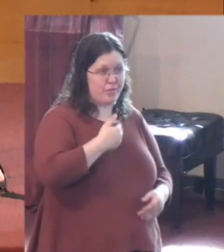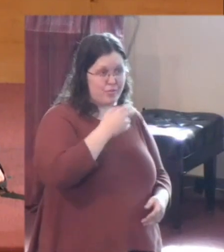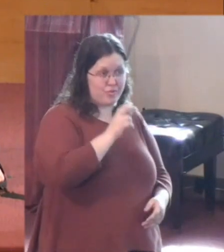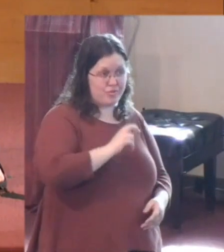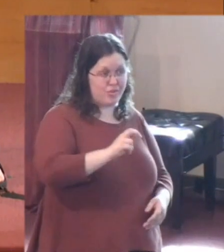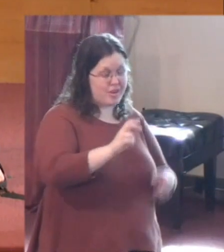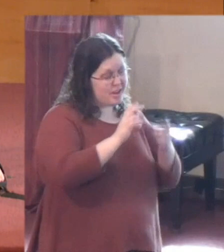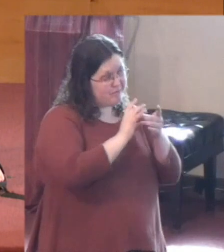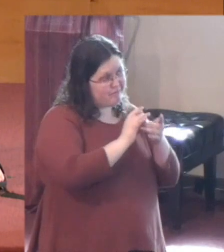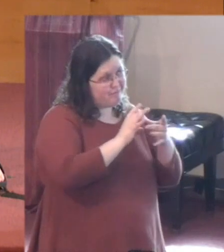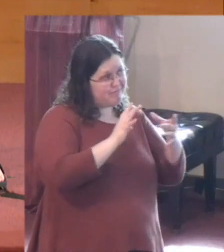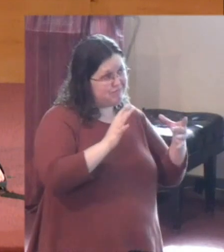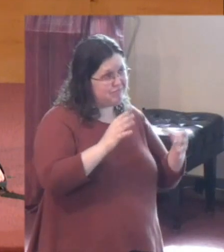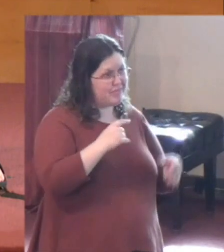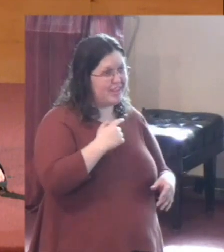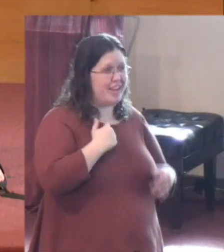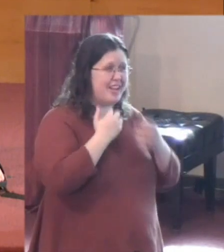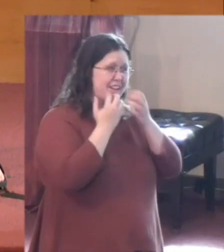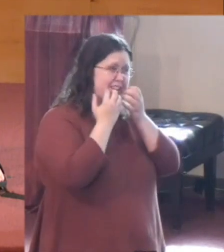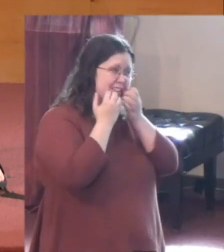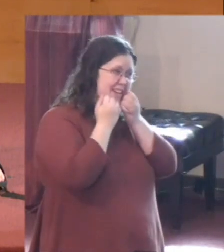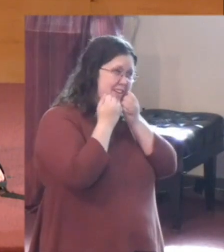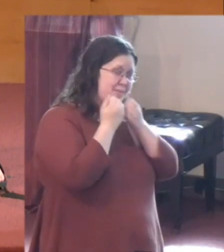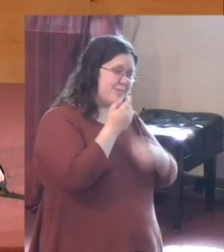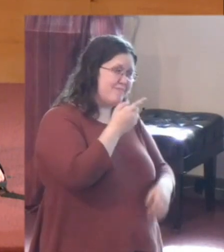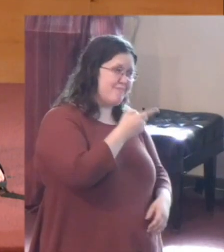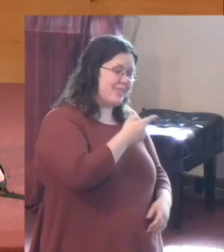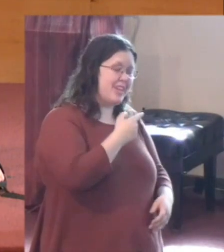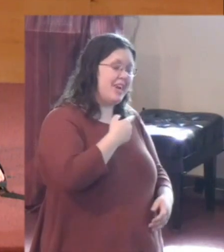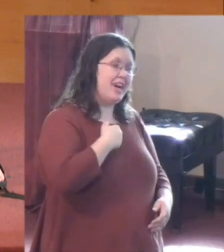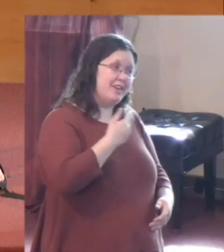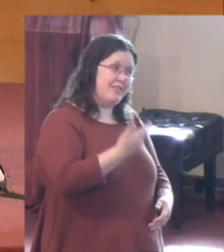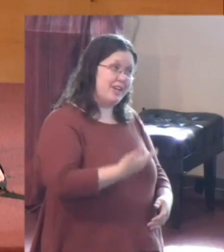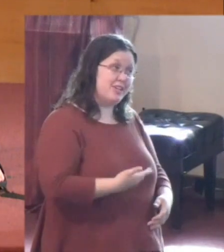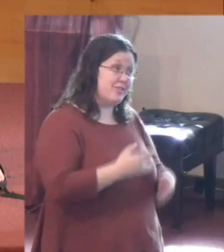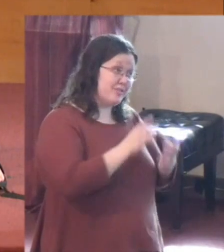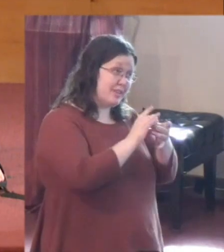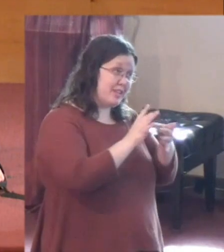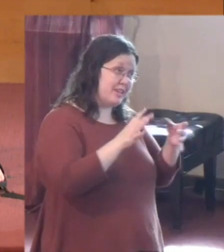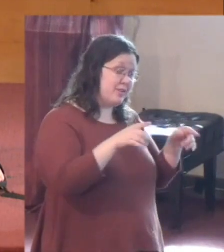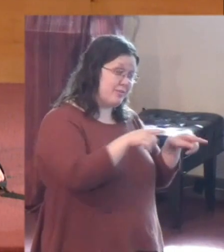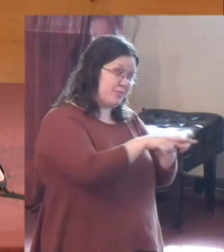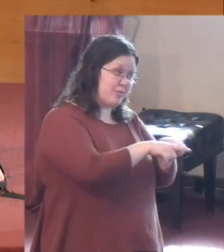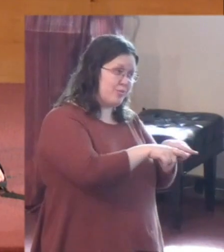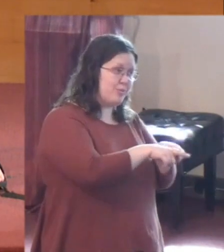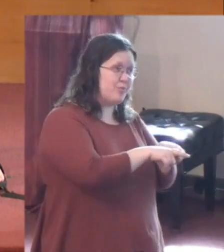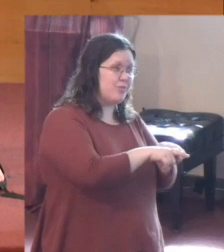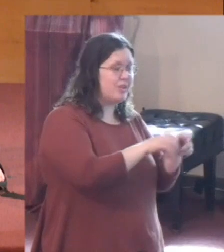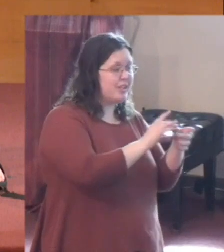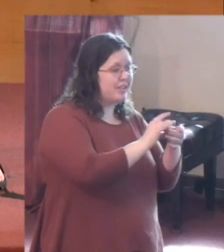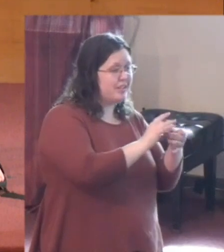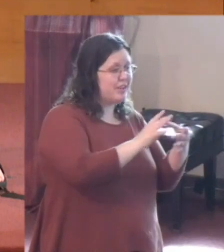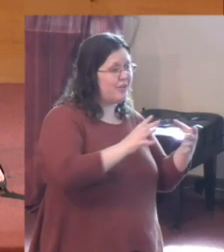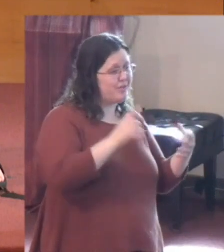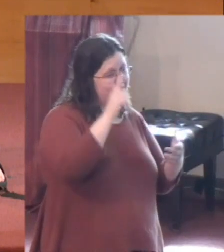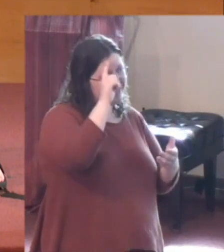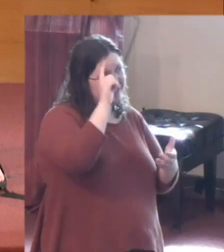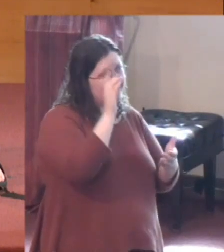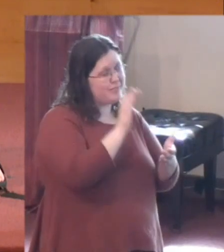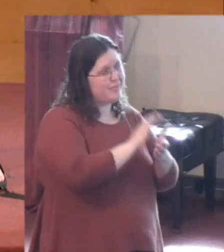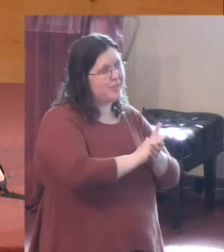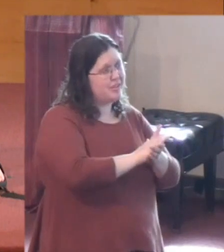And because I care about you, I'm inviting you to let go. Let go of the belief